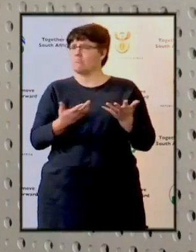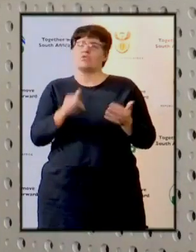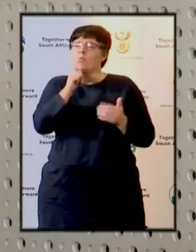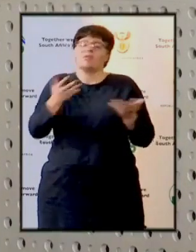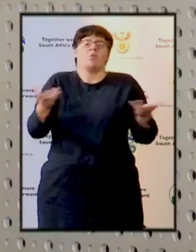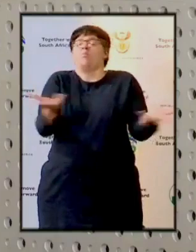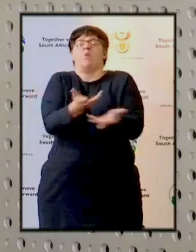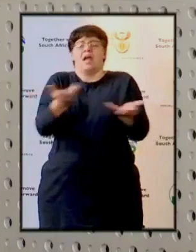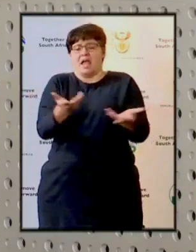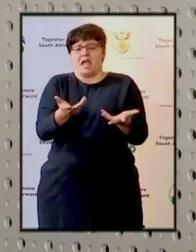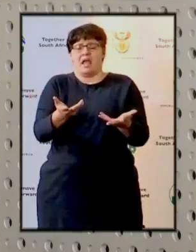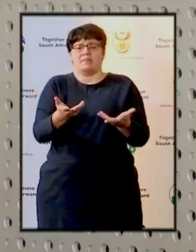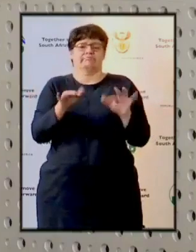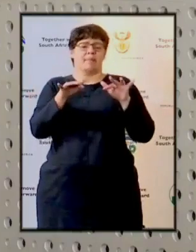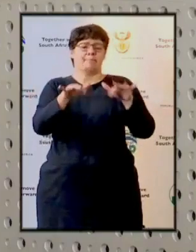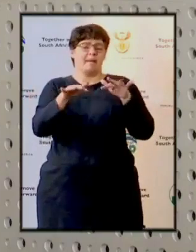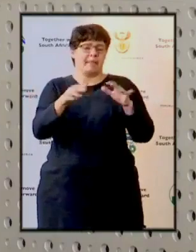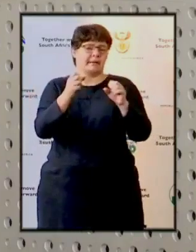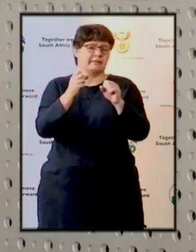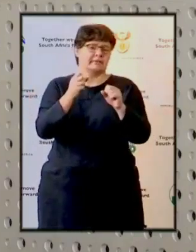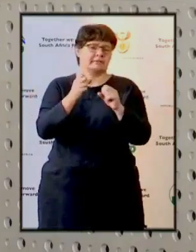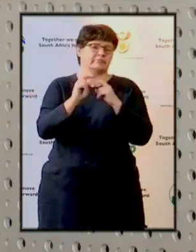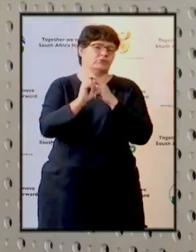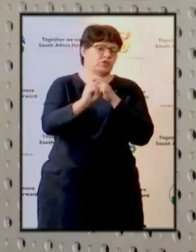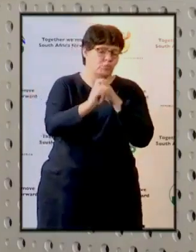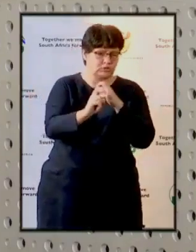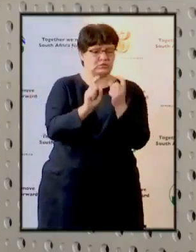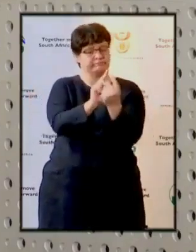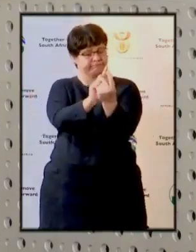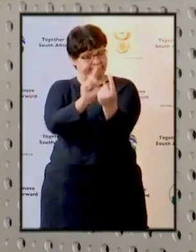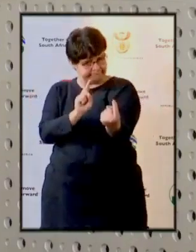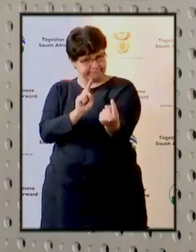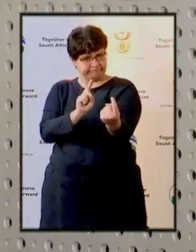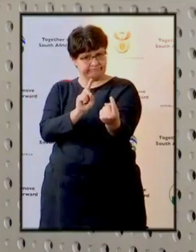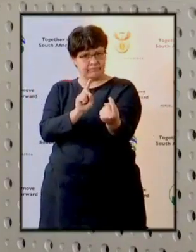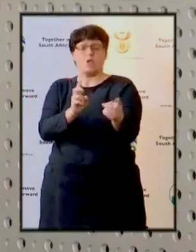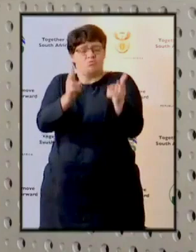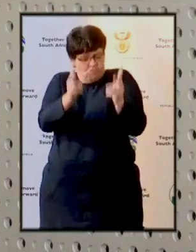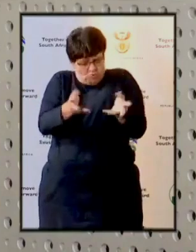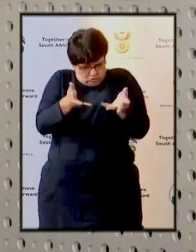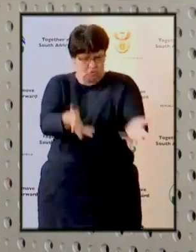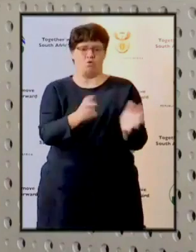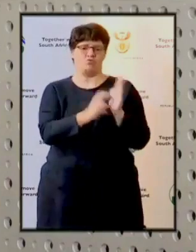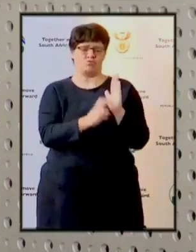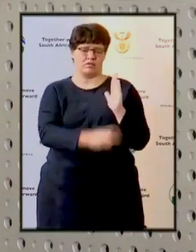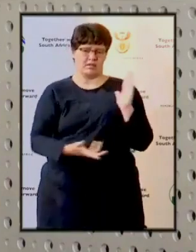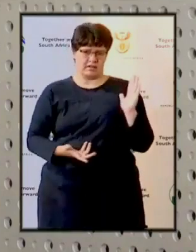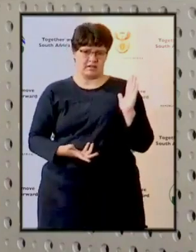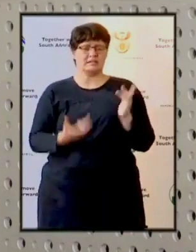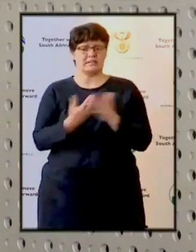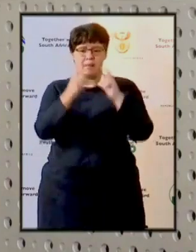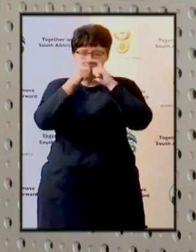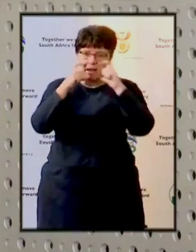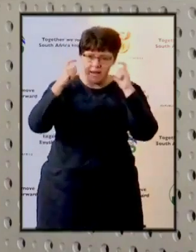in public transport, social distancing becomes the norm. Also, the wearing of